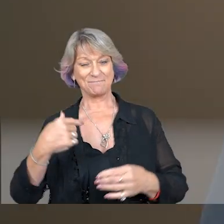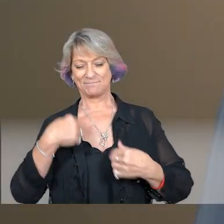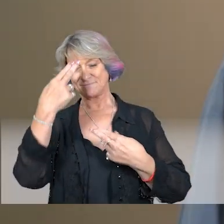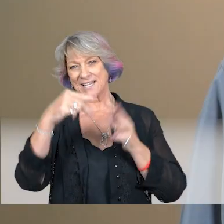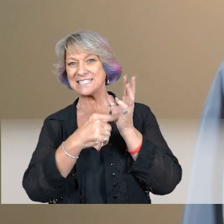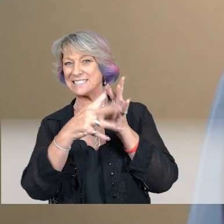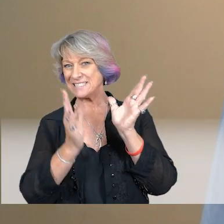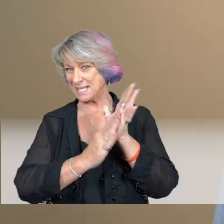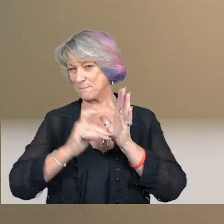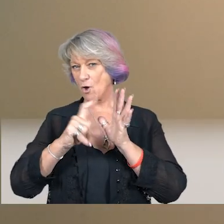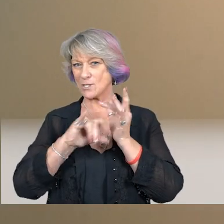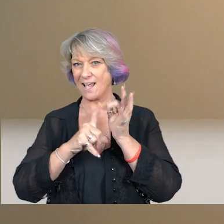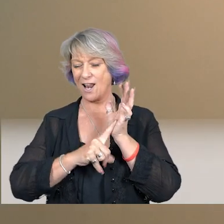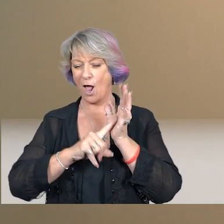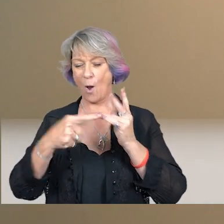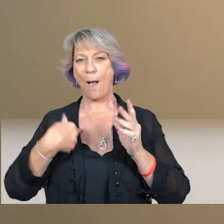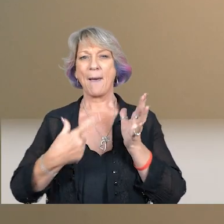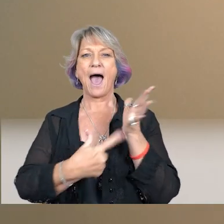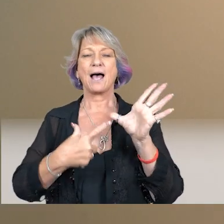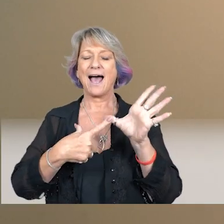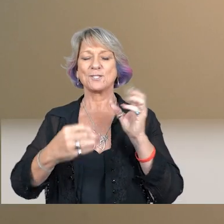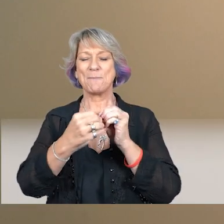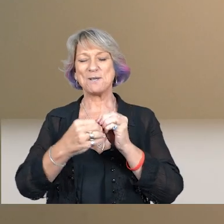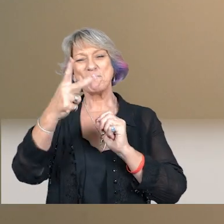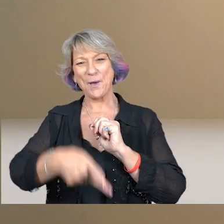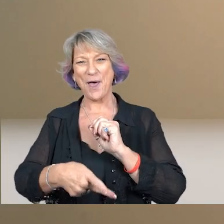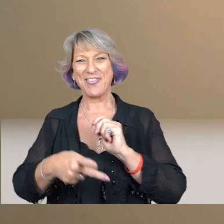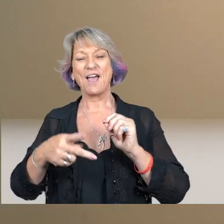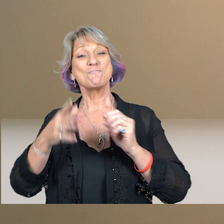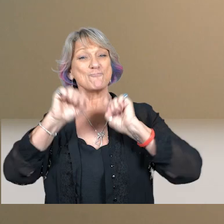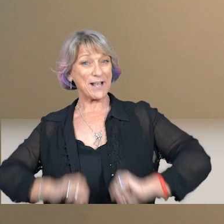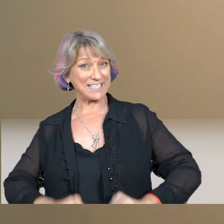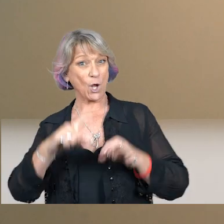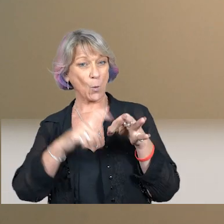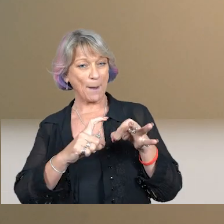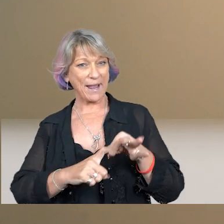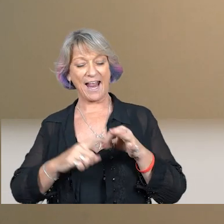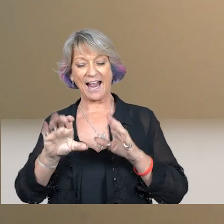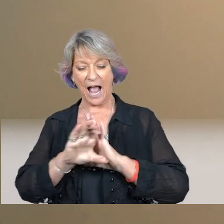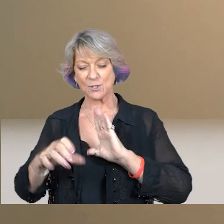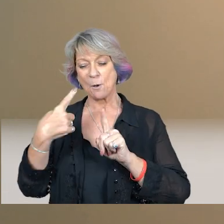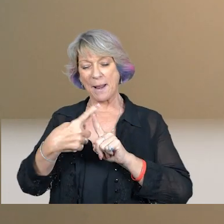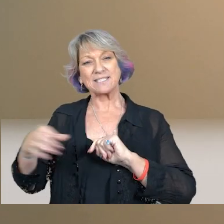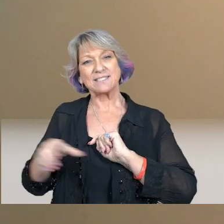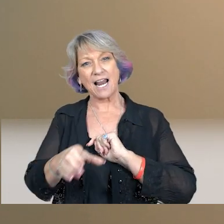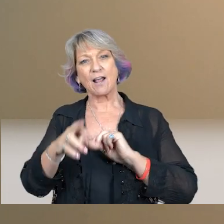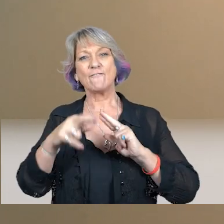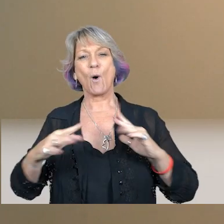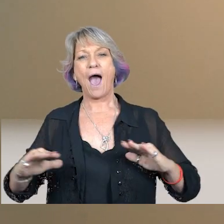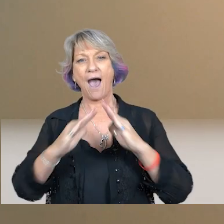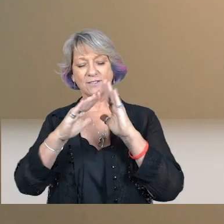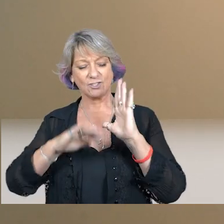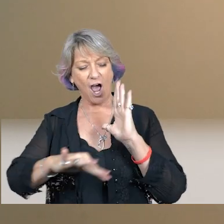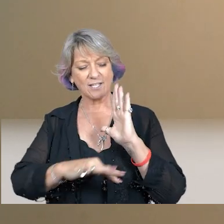Hi, I'm Archbishop Tim Costelloe, Archbishop of Perth, President for the Plenary Council, and a delegate for the Plenary Council